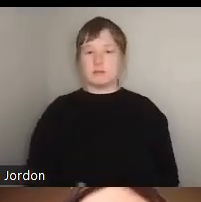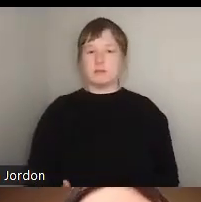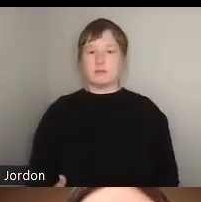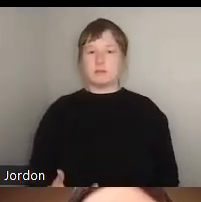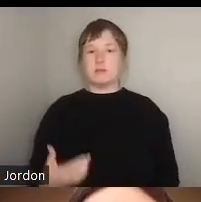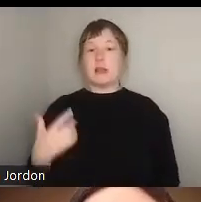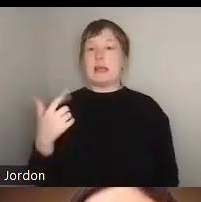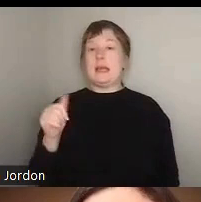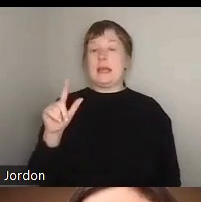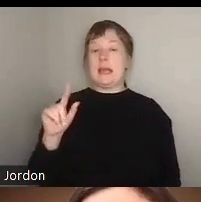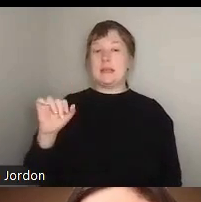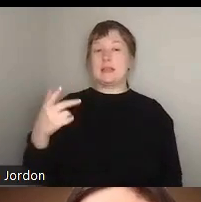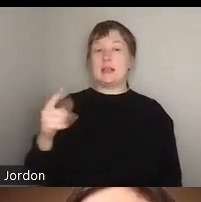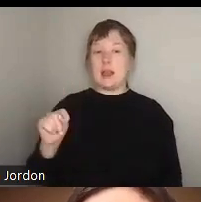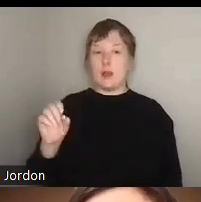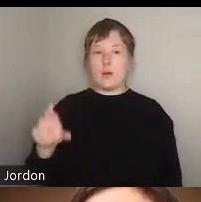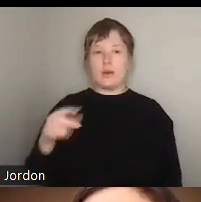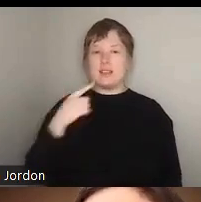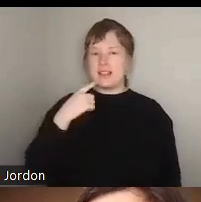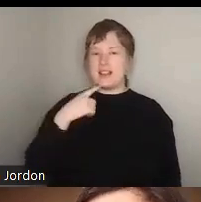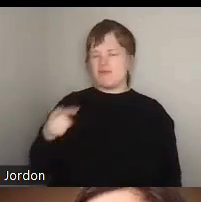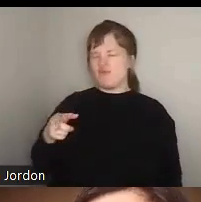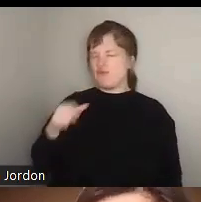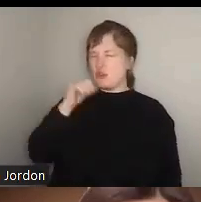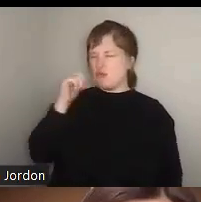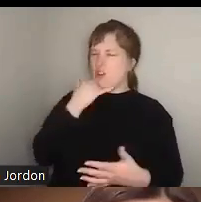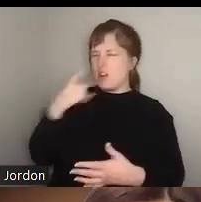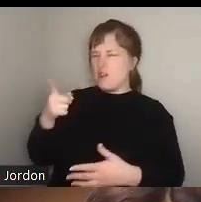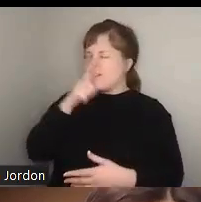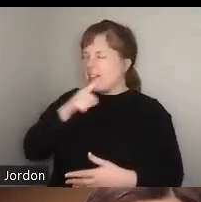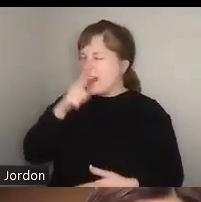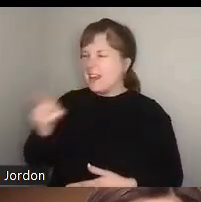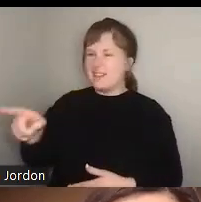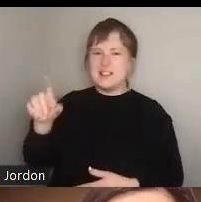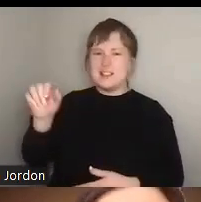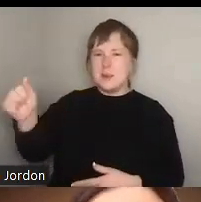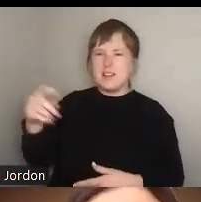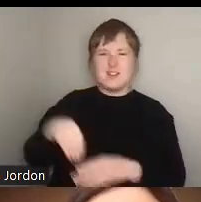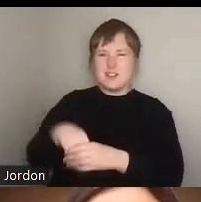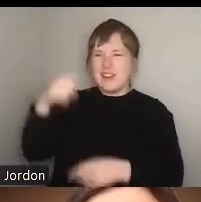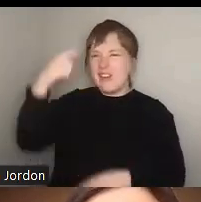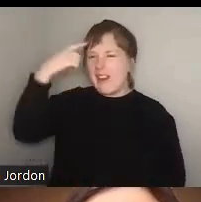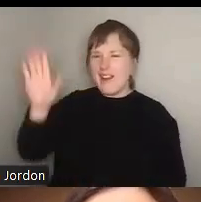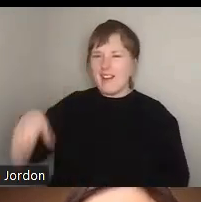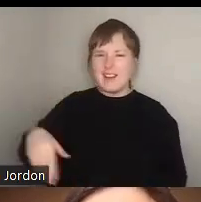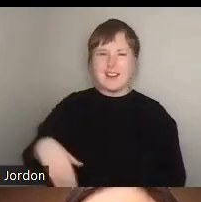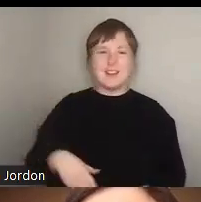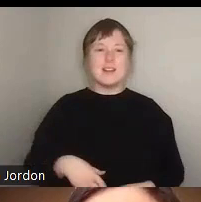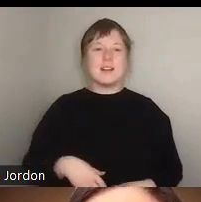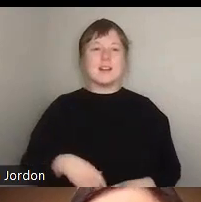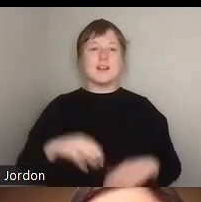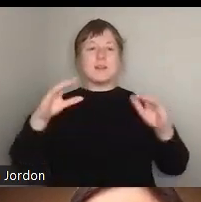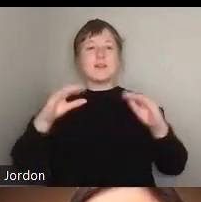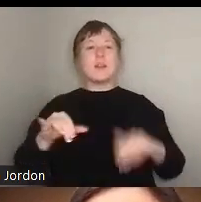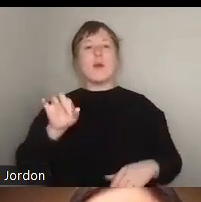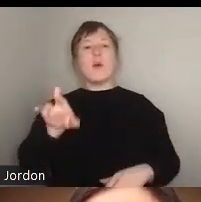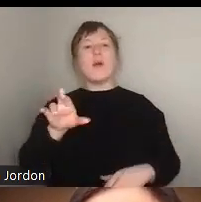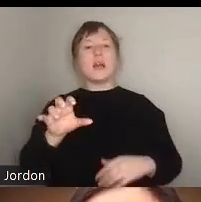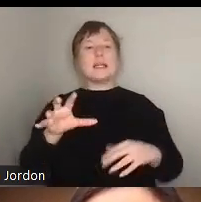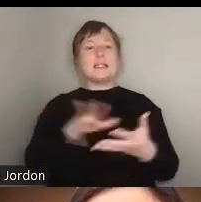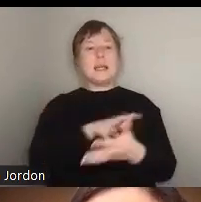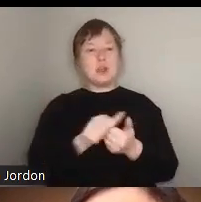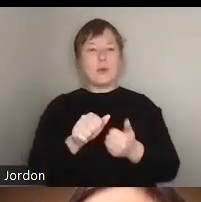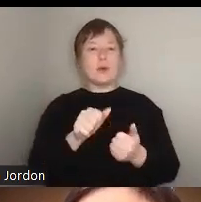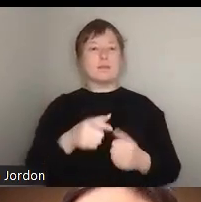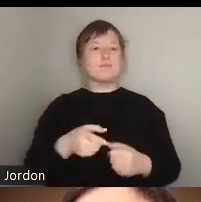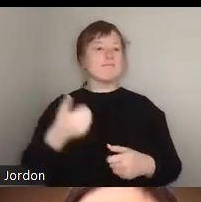Gaslighting or invalidating a partner's disability by saying that they're faking it or that is in their head. Another example would be damaging or denying access to